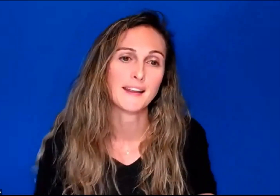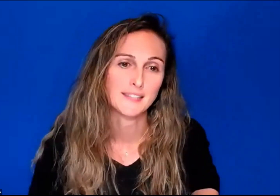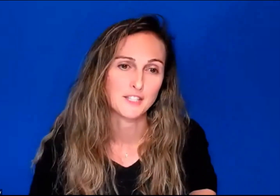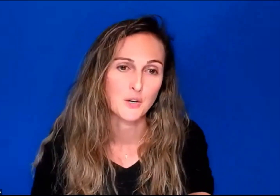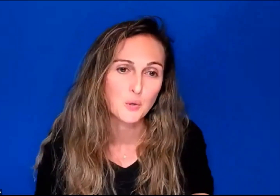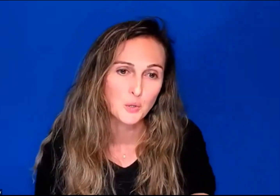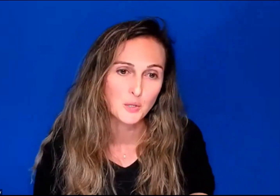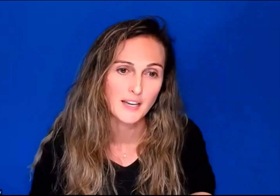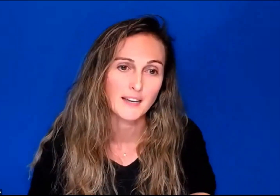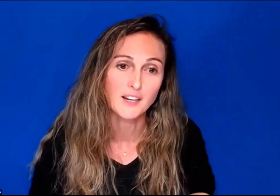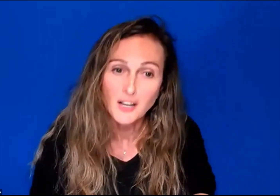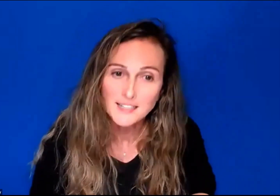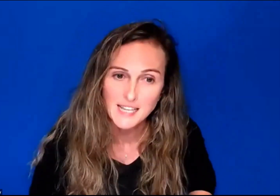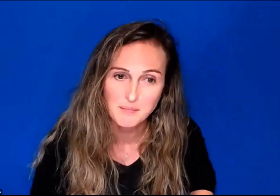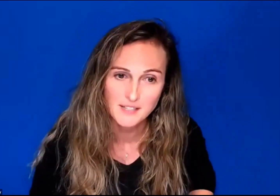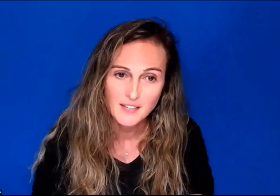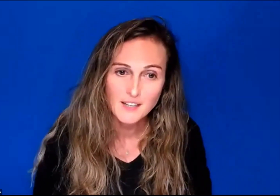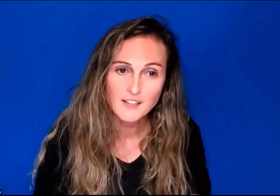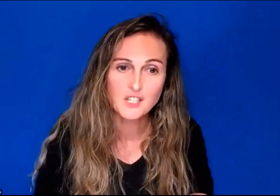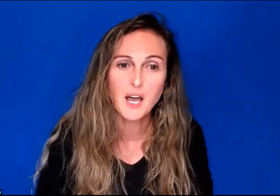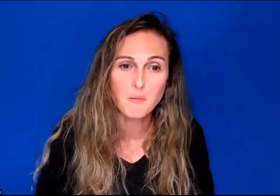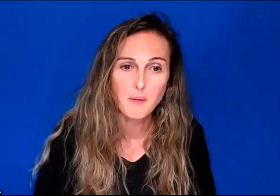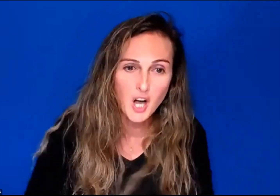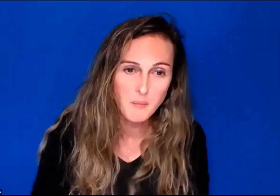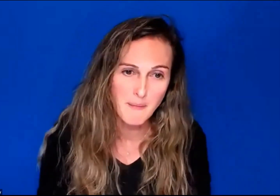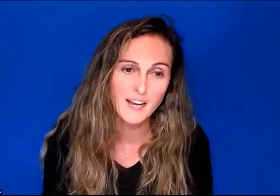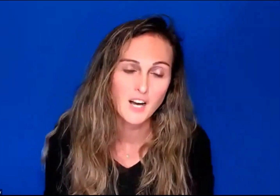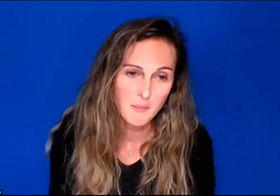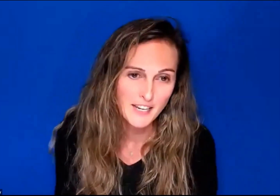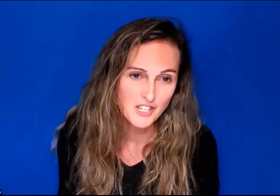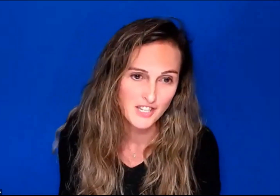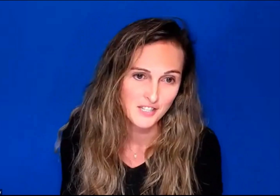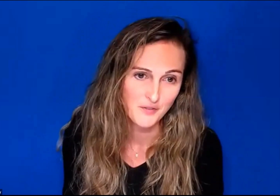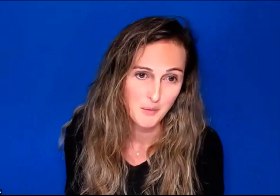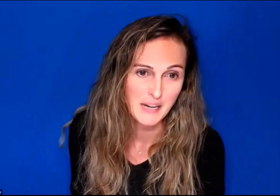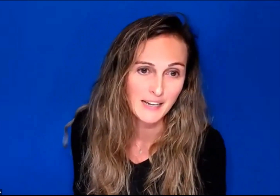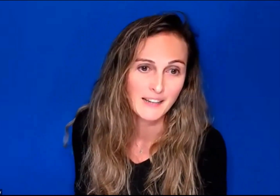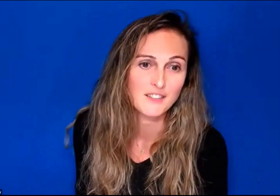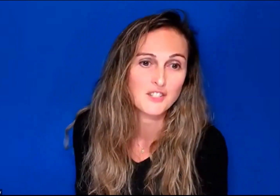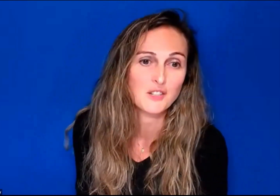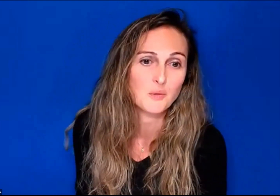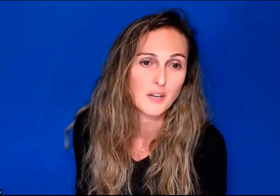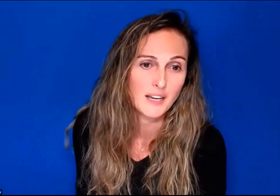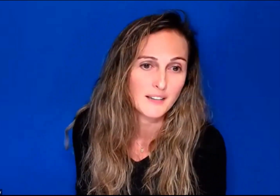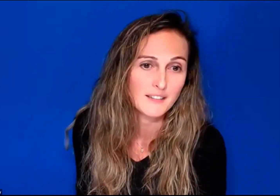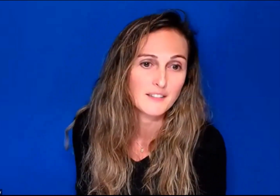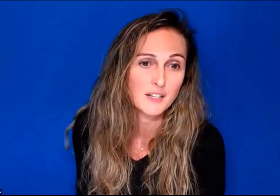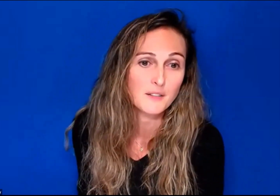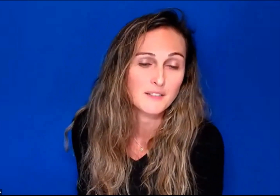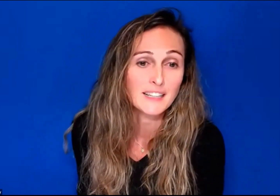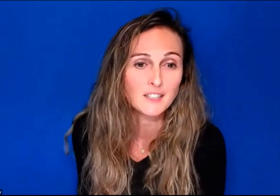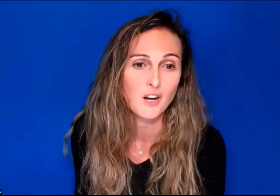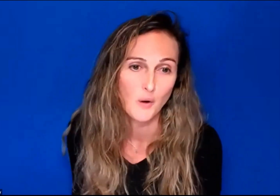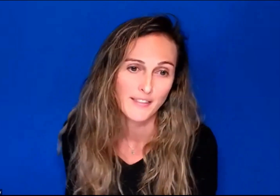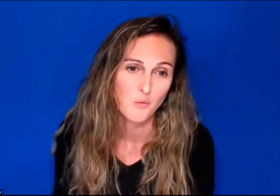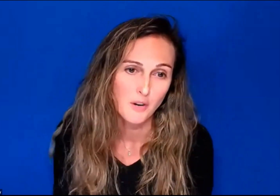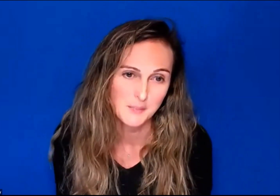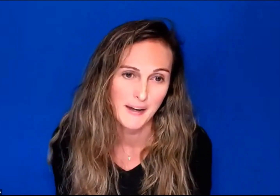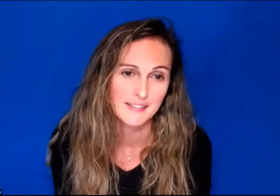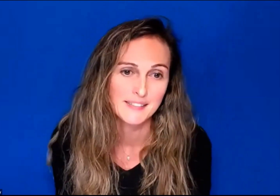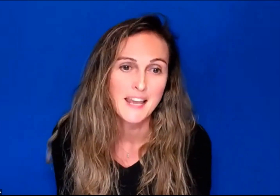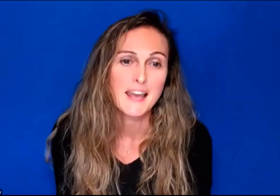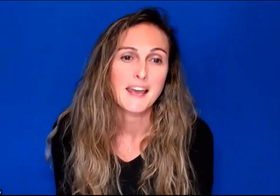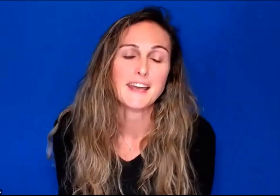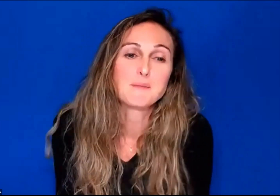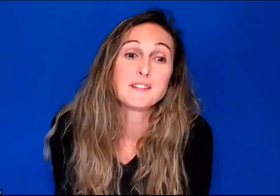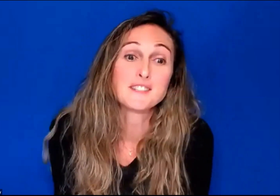would create such a cool concept to help make accommodations for me to get along great in the